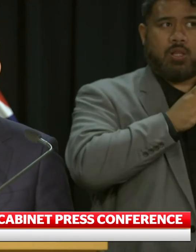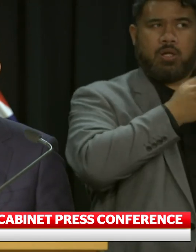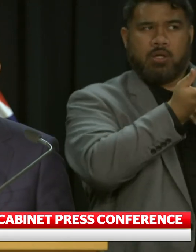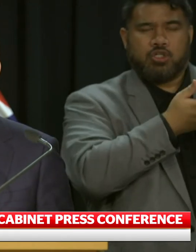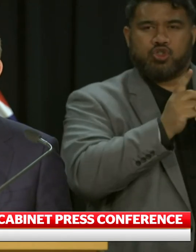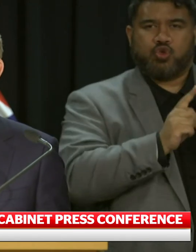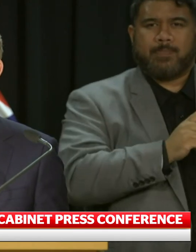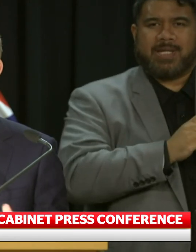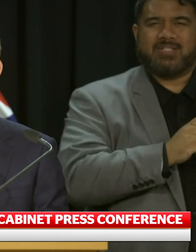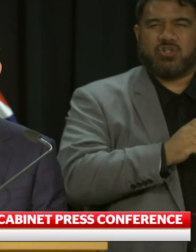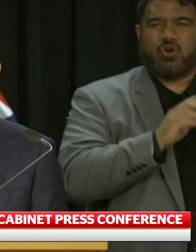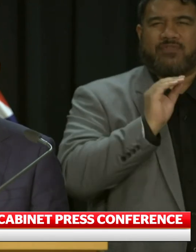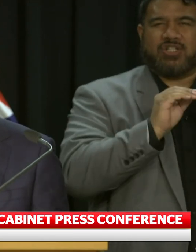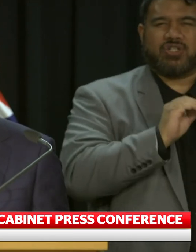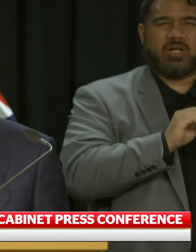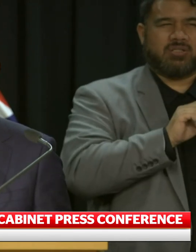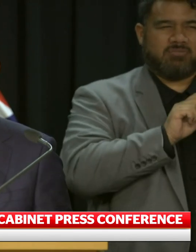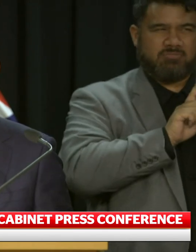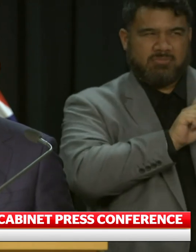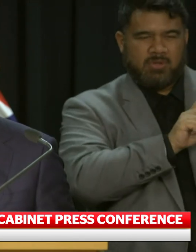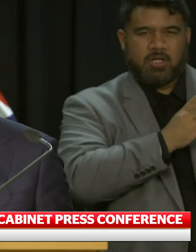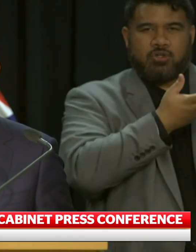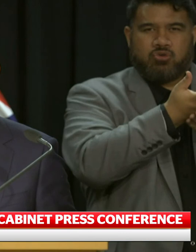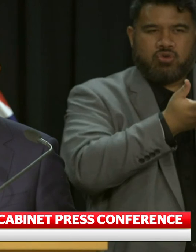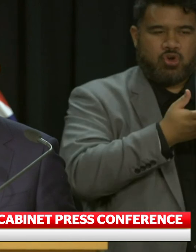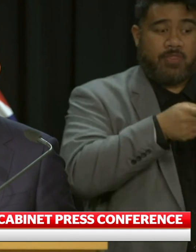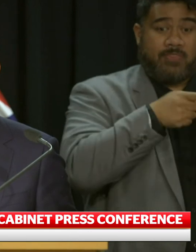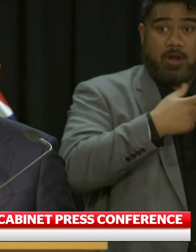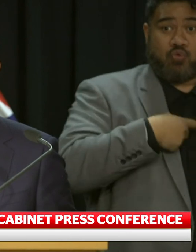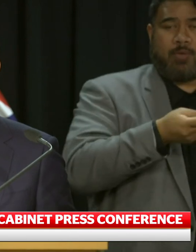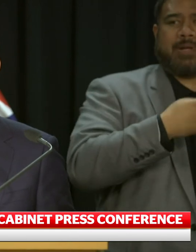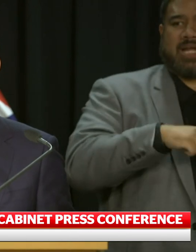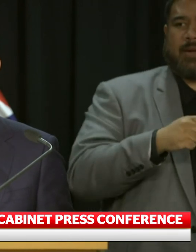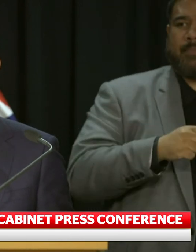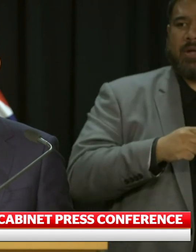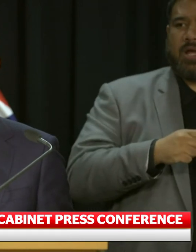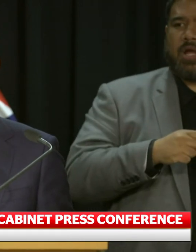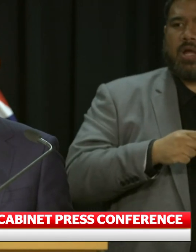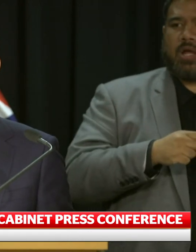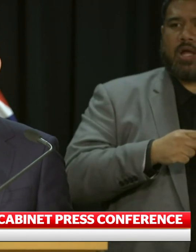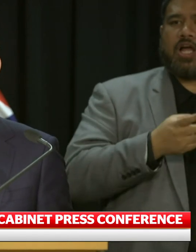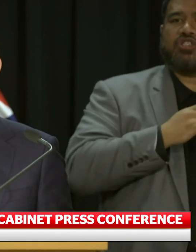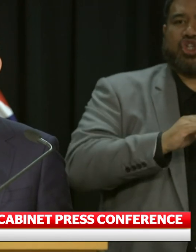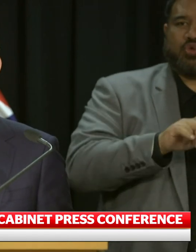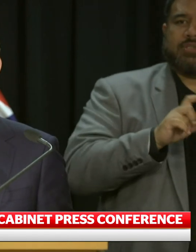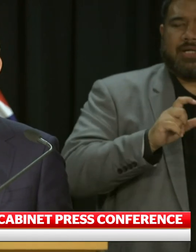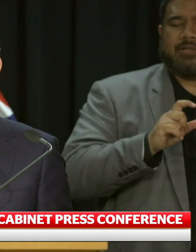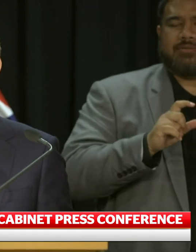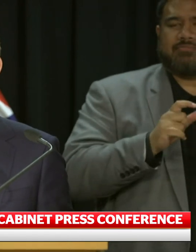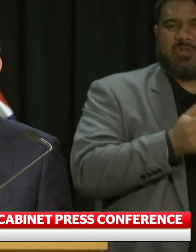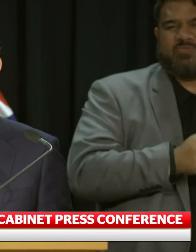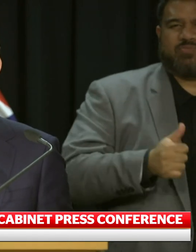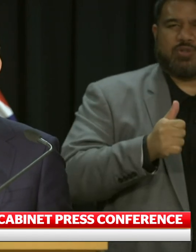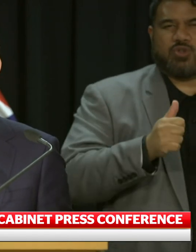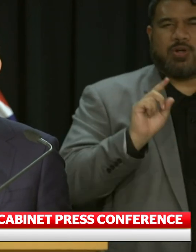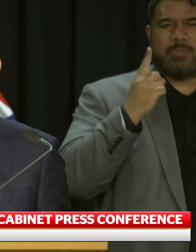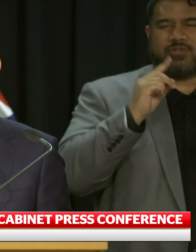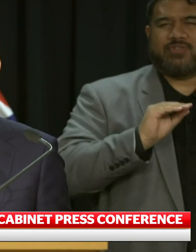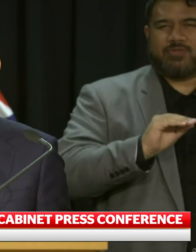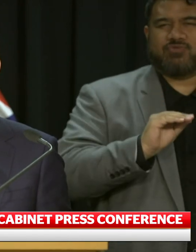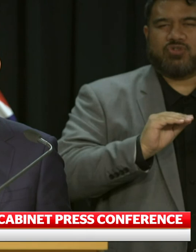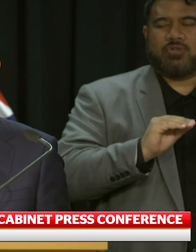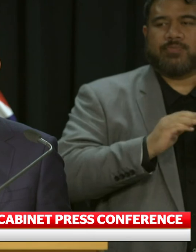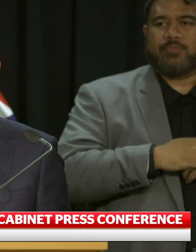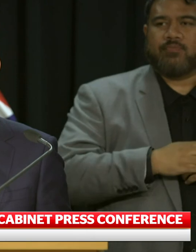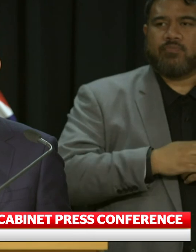work out the best way of converting that into an associate ministerial role. Okay. Secondly, on that, in terms of your communications